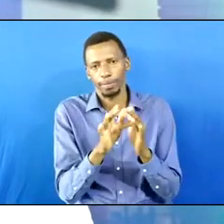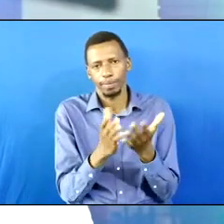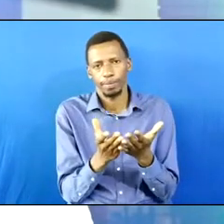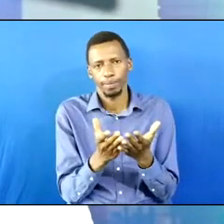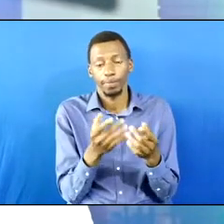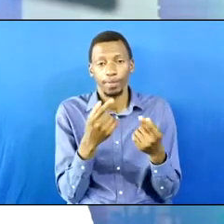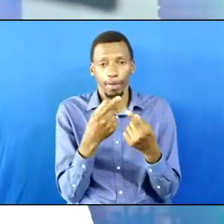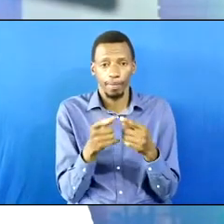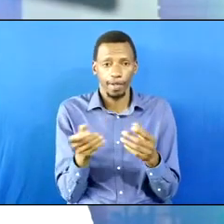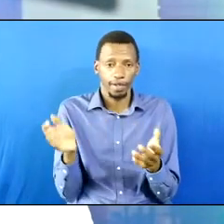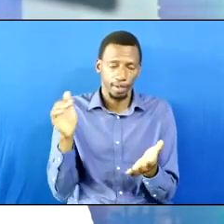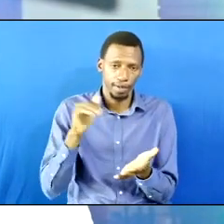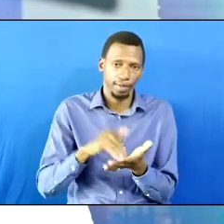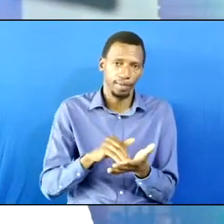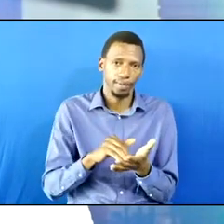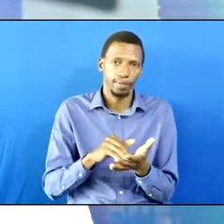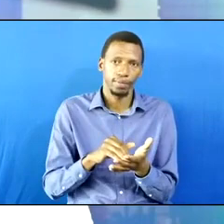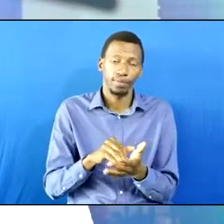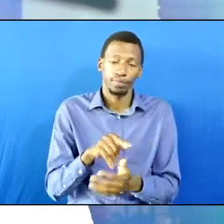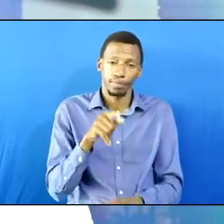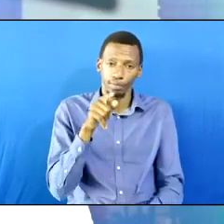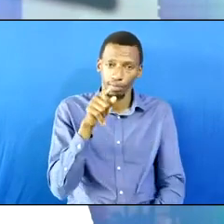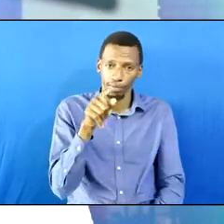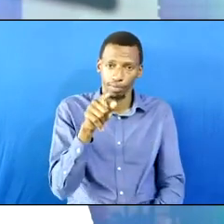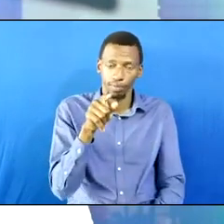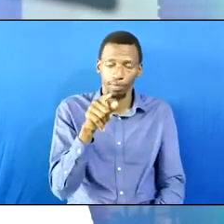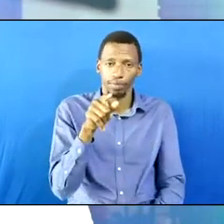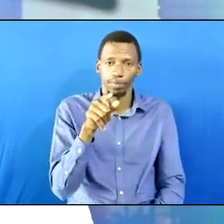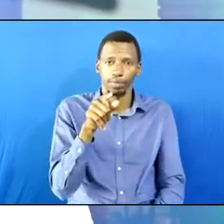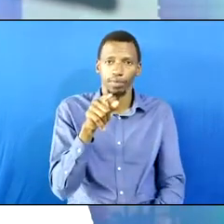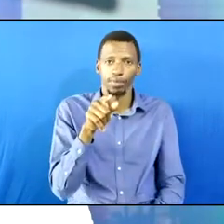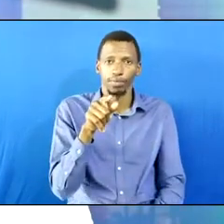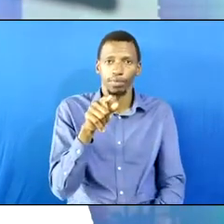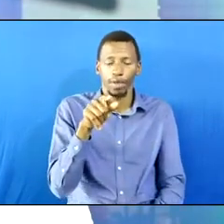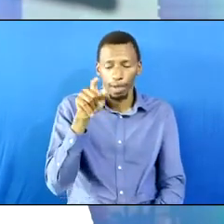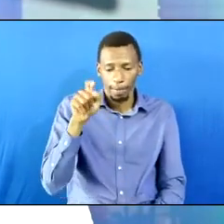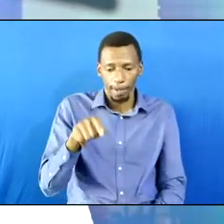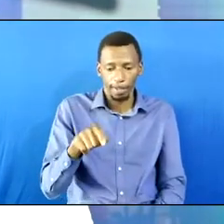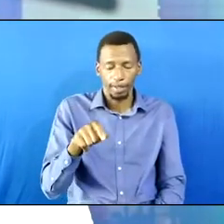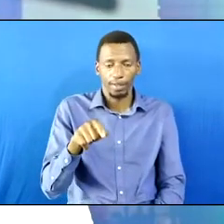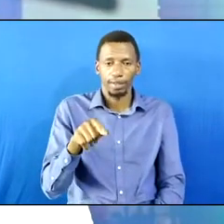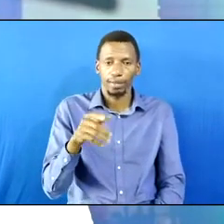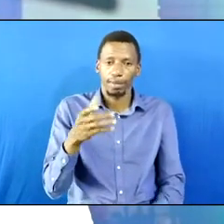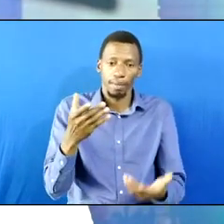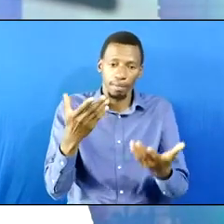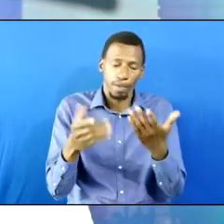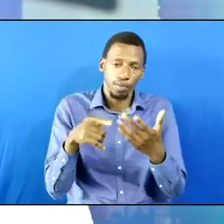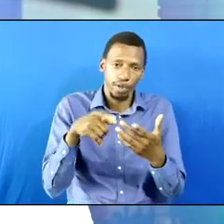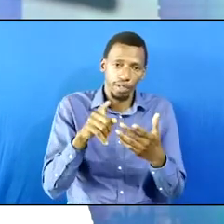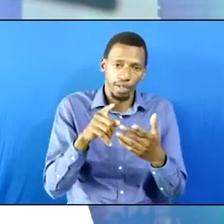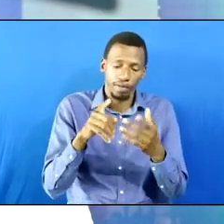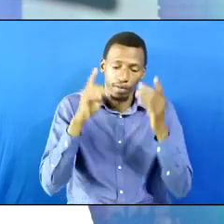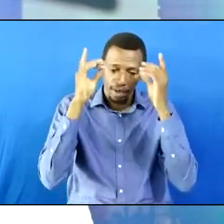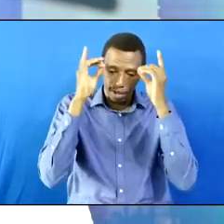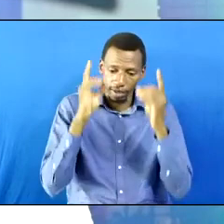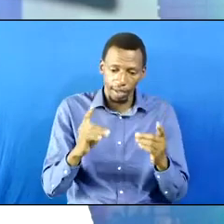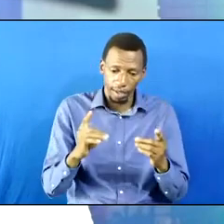But again, you can again choose to be a betrayer.